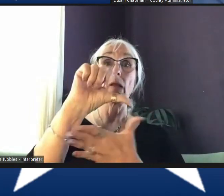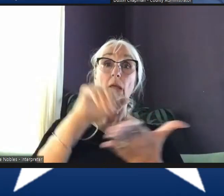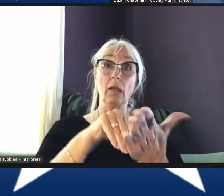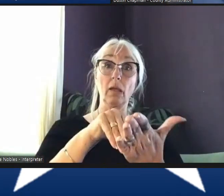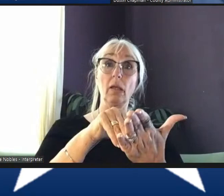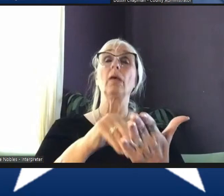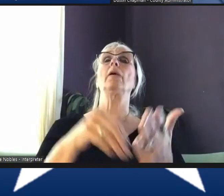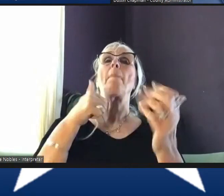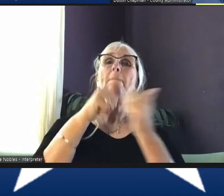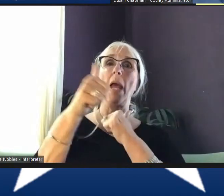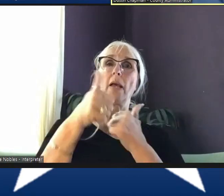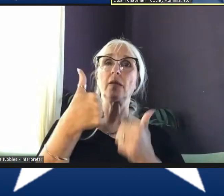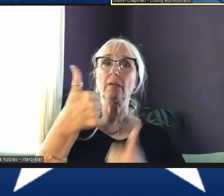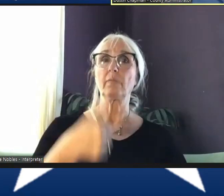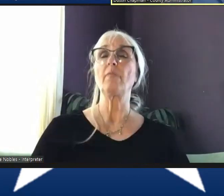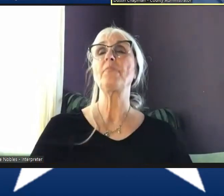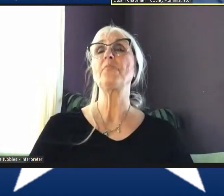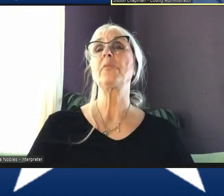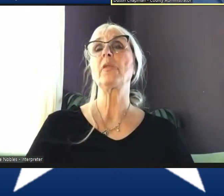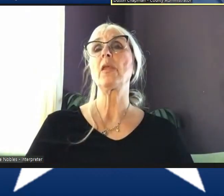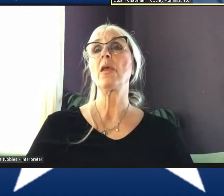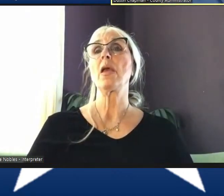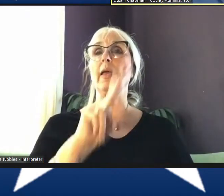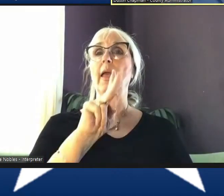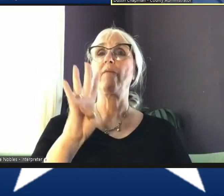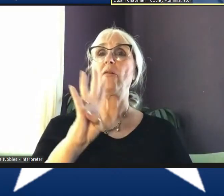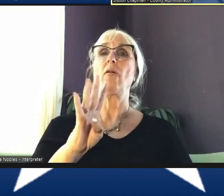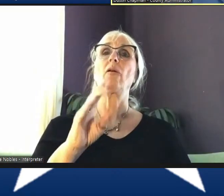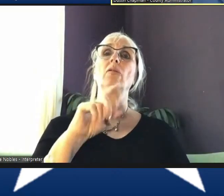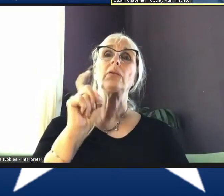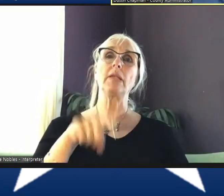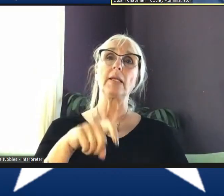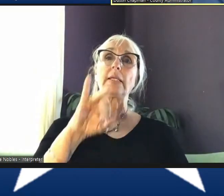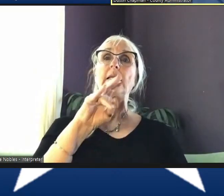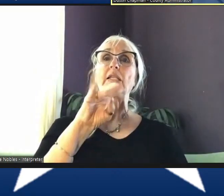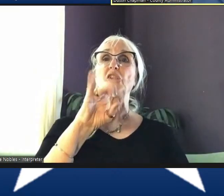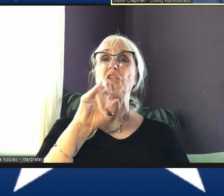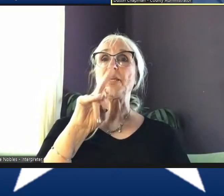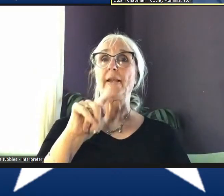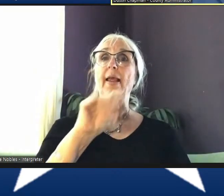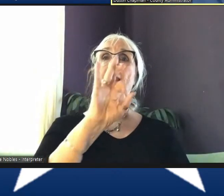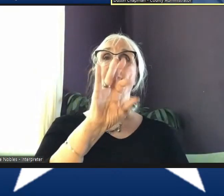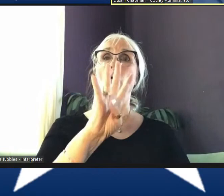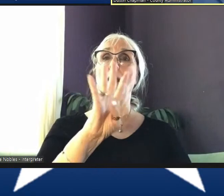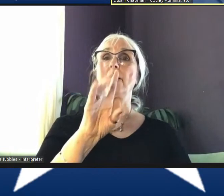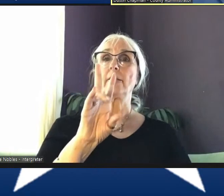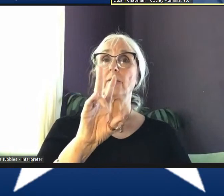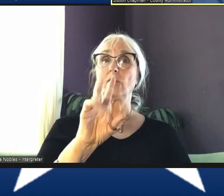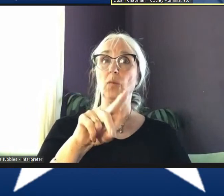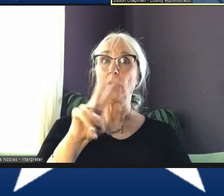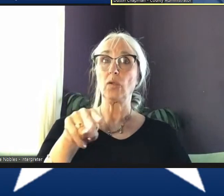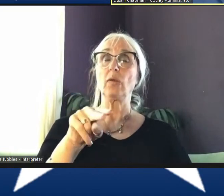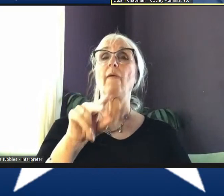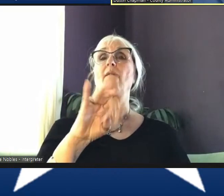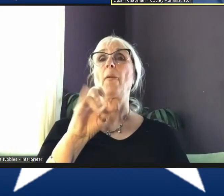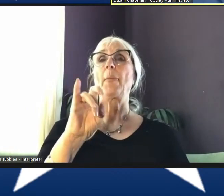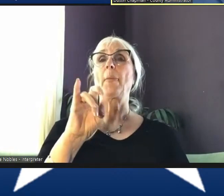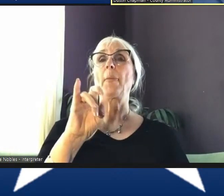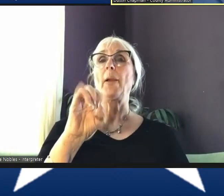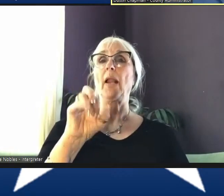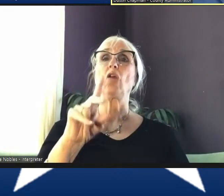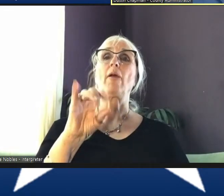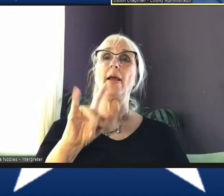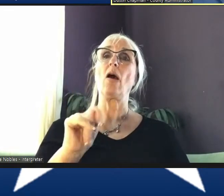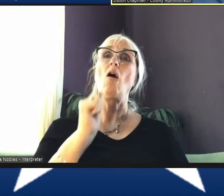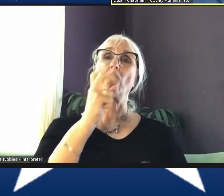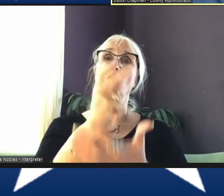pass. K4 is regarding the Texas Indigent Defense Commission FY22 formula grant, authorization of submission of grant application